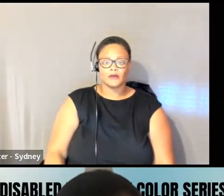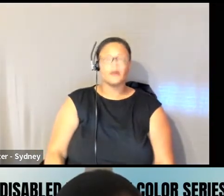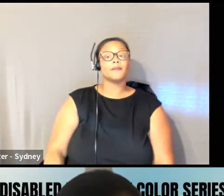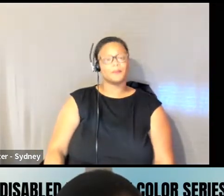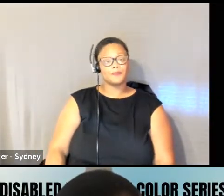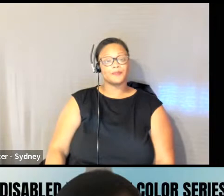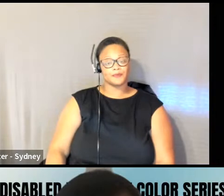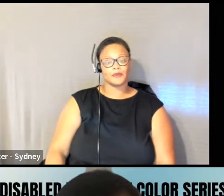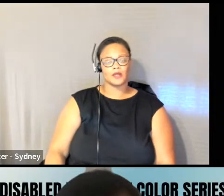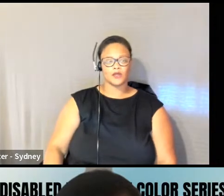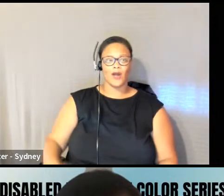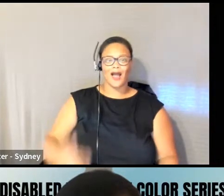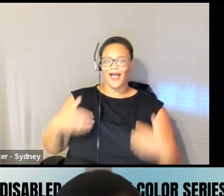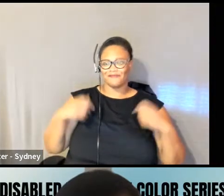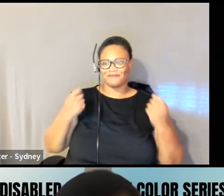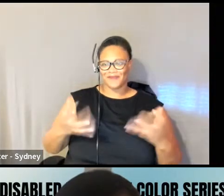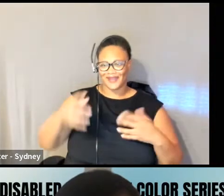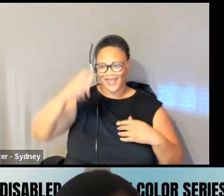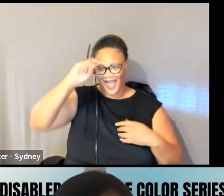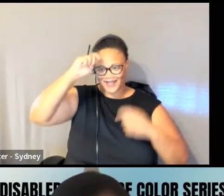wear a lot of hats. So